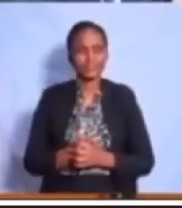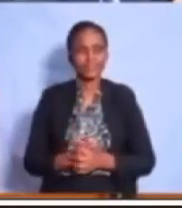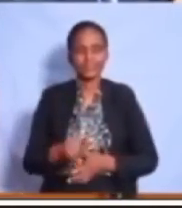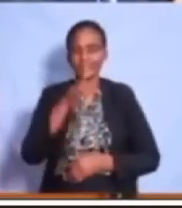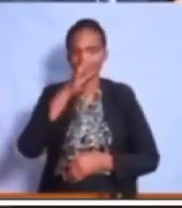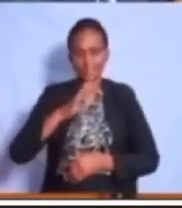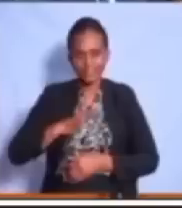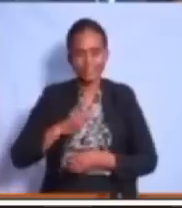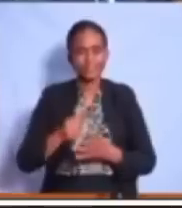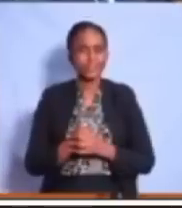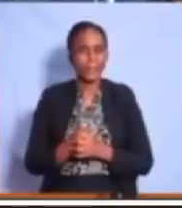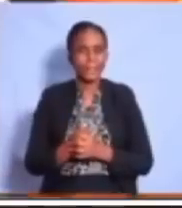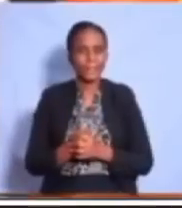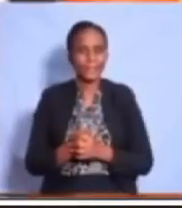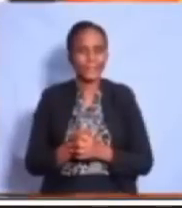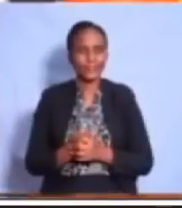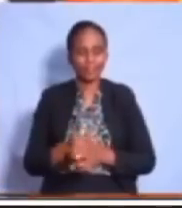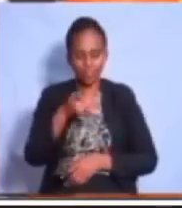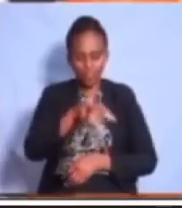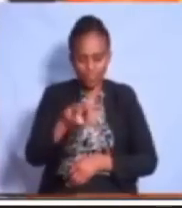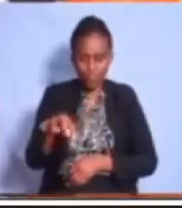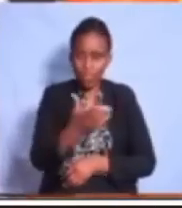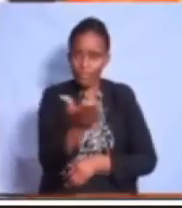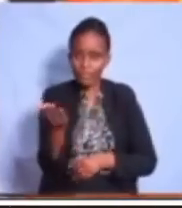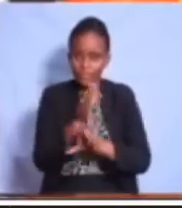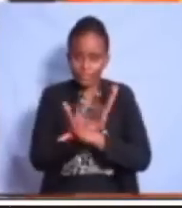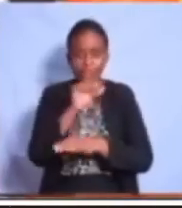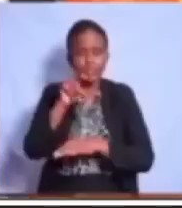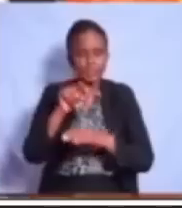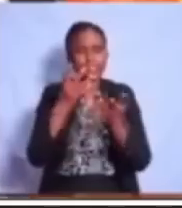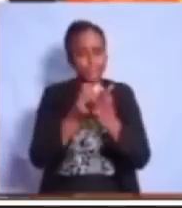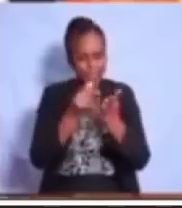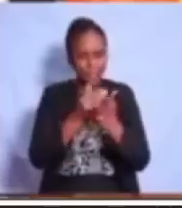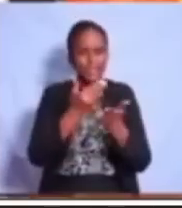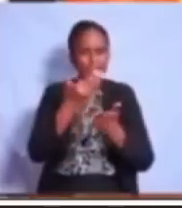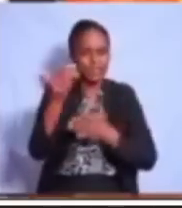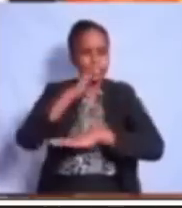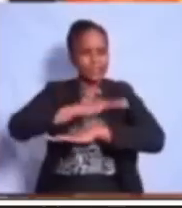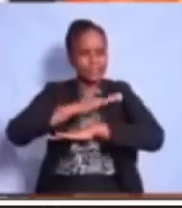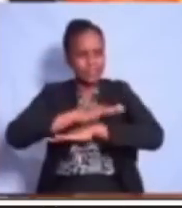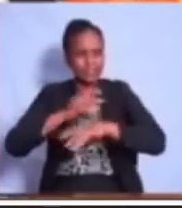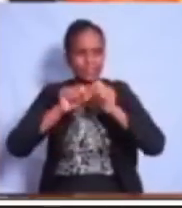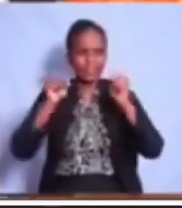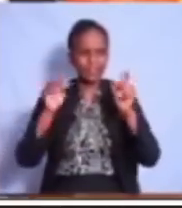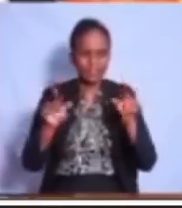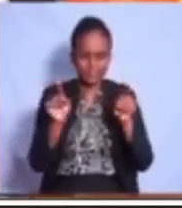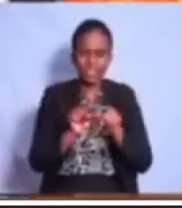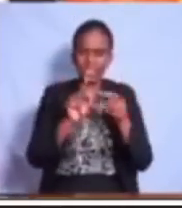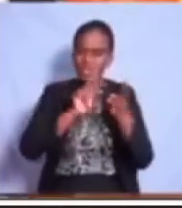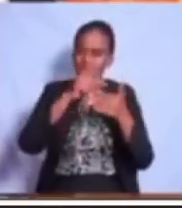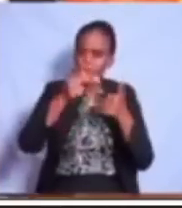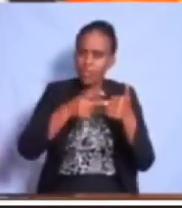Madam Speaker, the children of Zambia need money to buy desks and to give them feeding